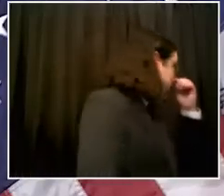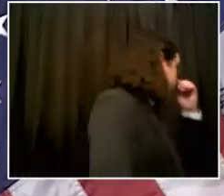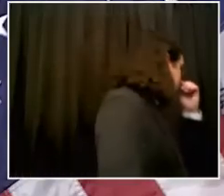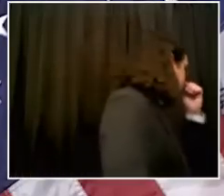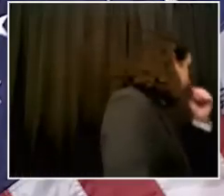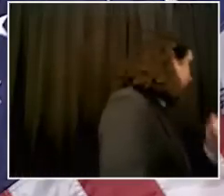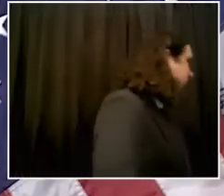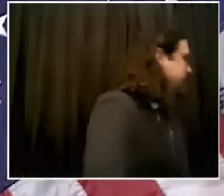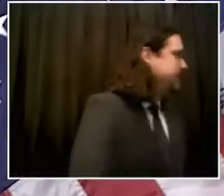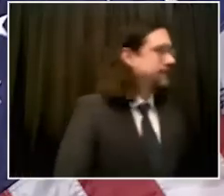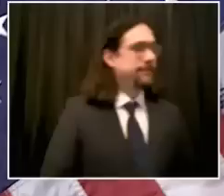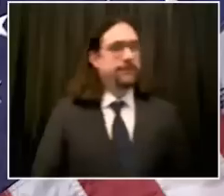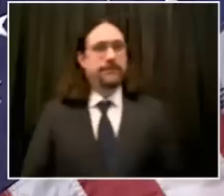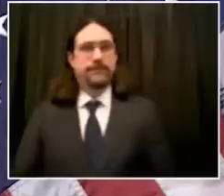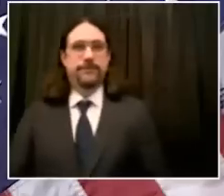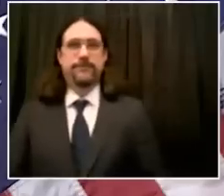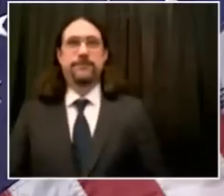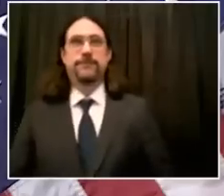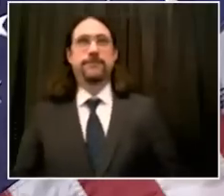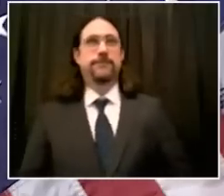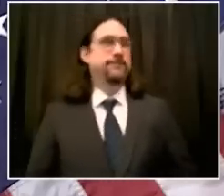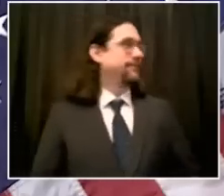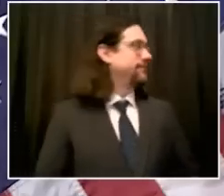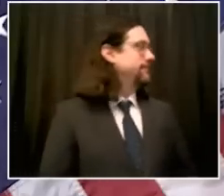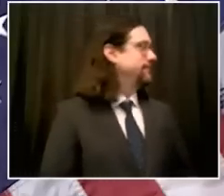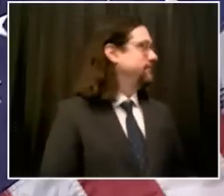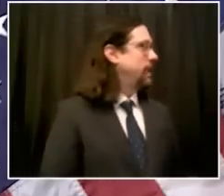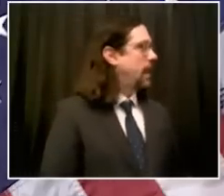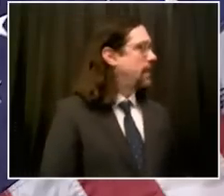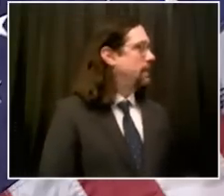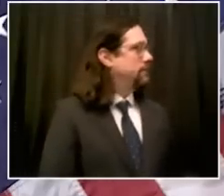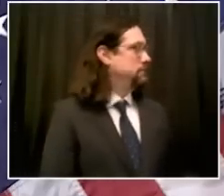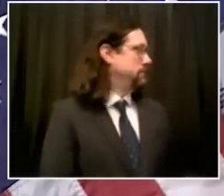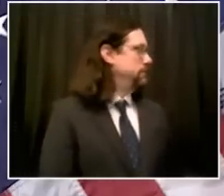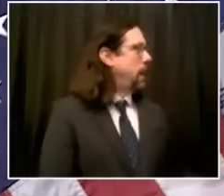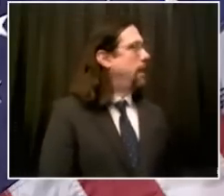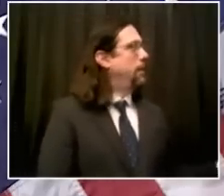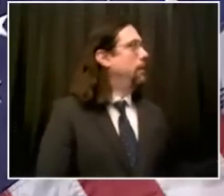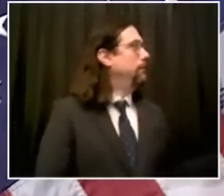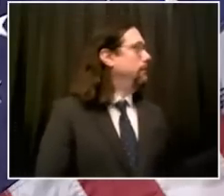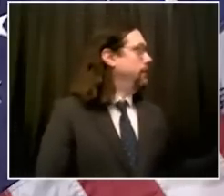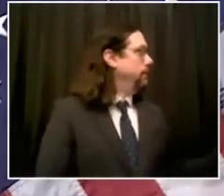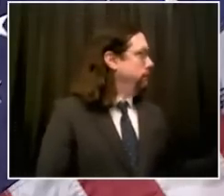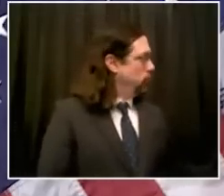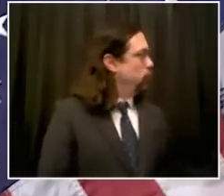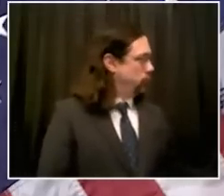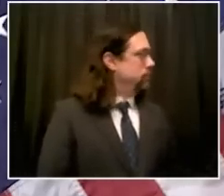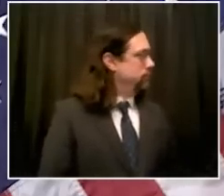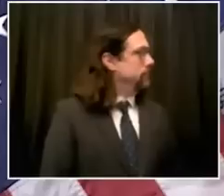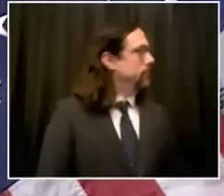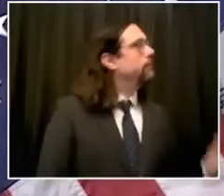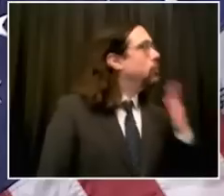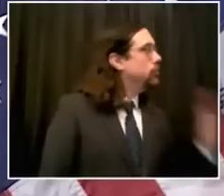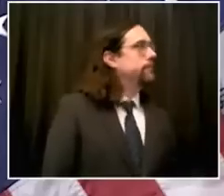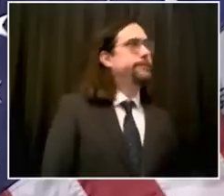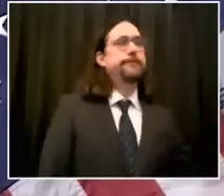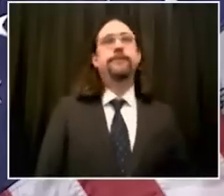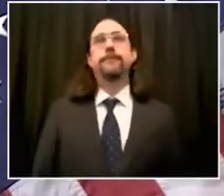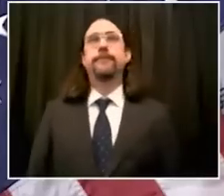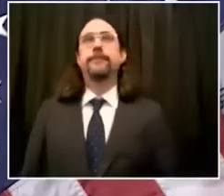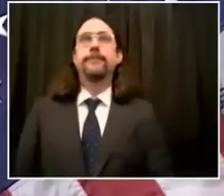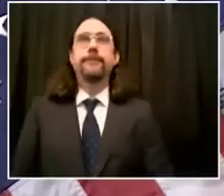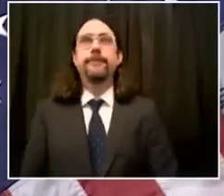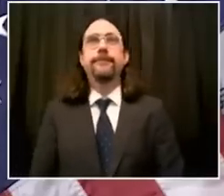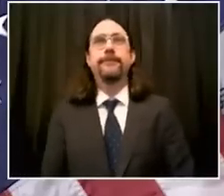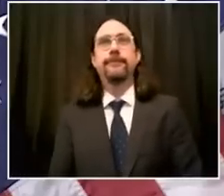esta lucha. With that, we will turn to our colleagues in the media And please remind me of the name and